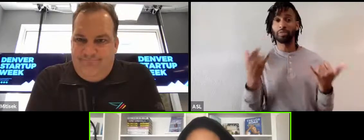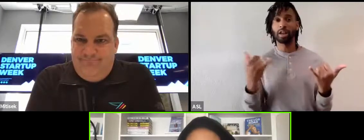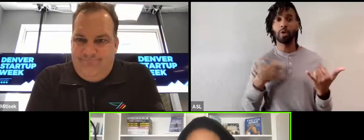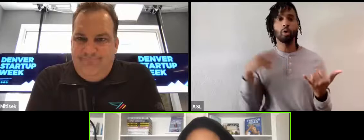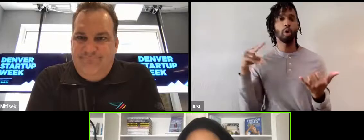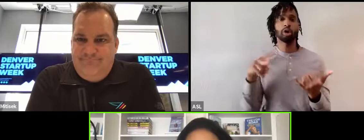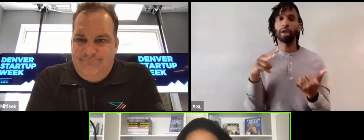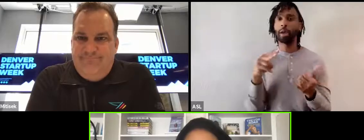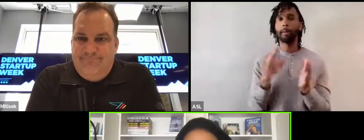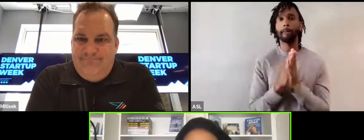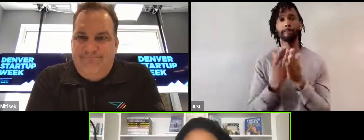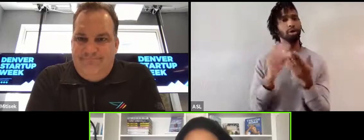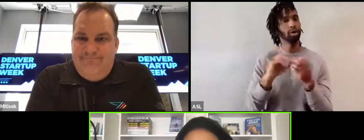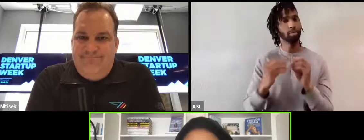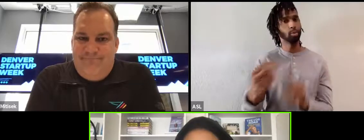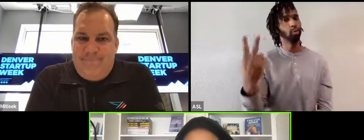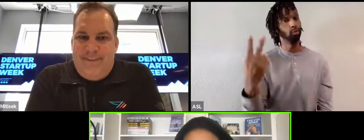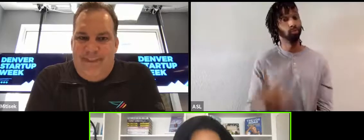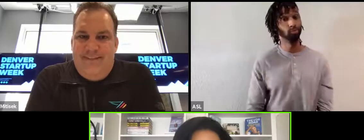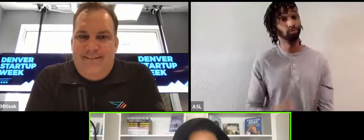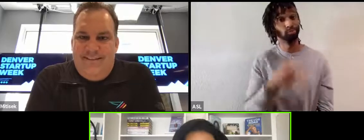number 2.